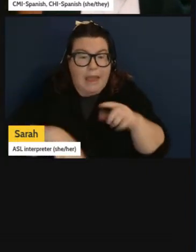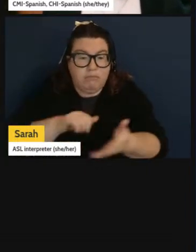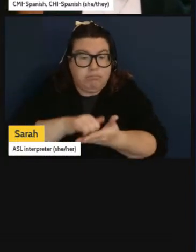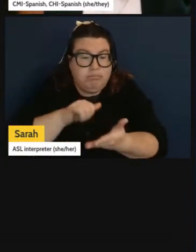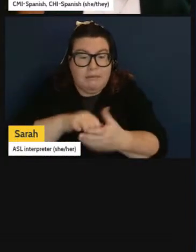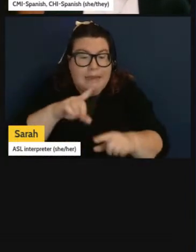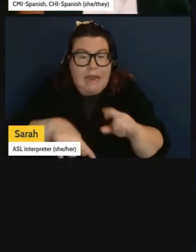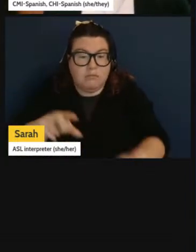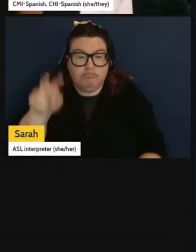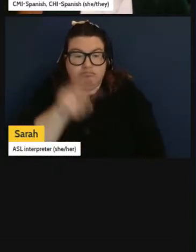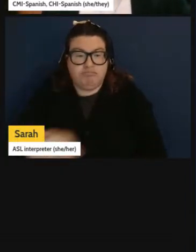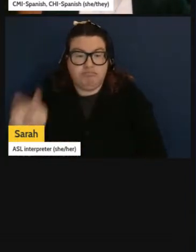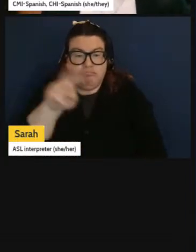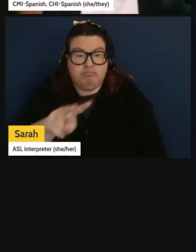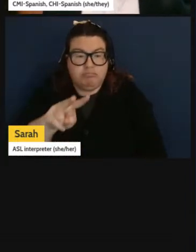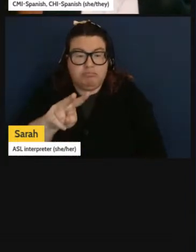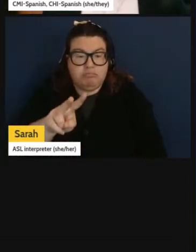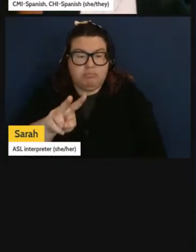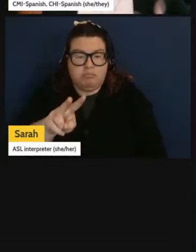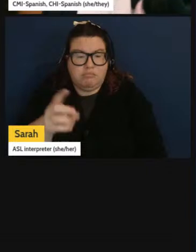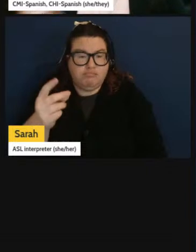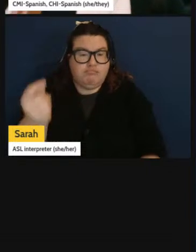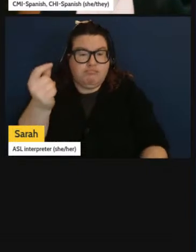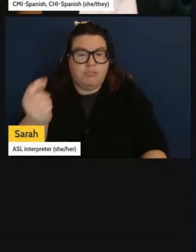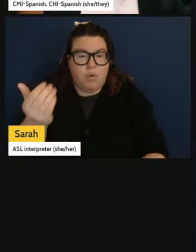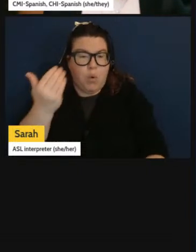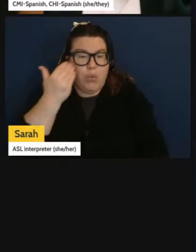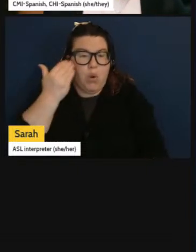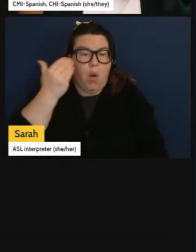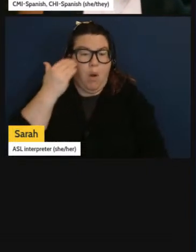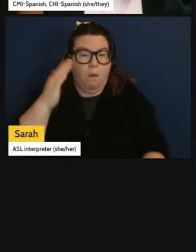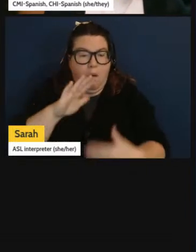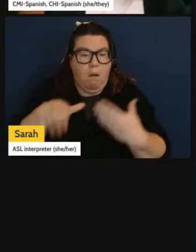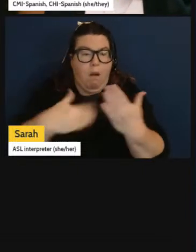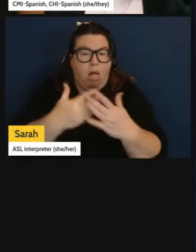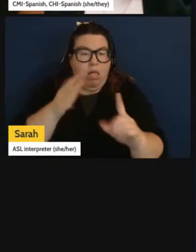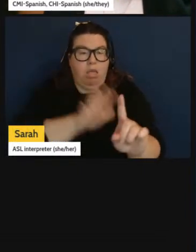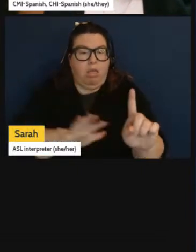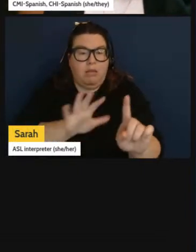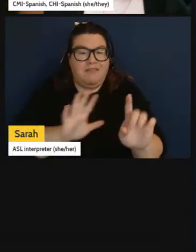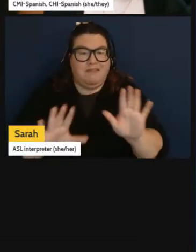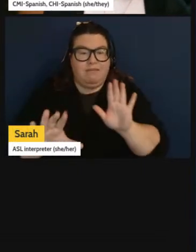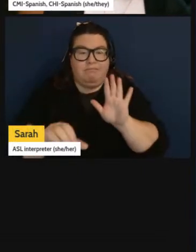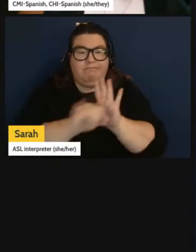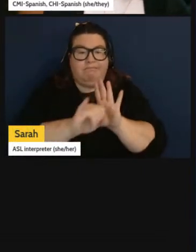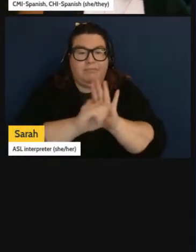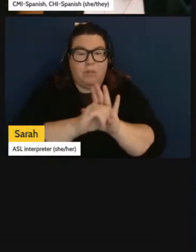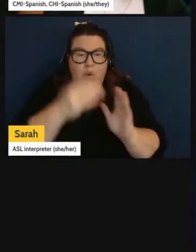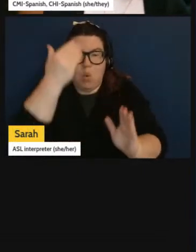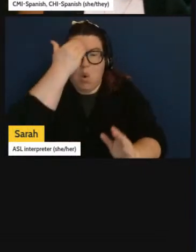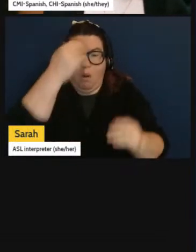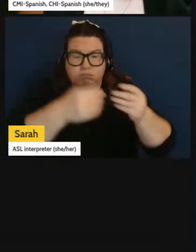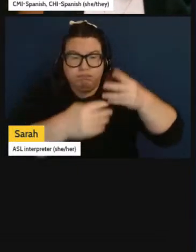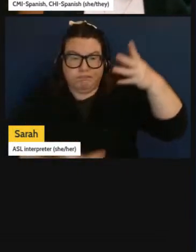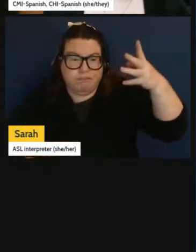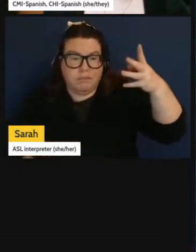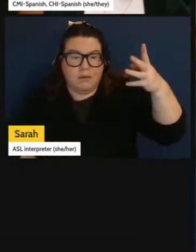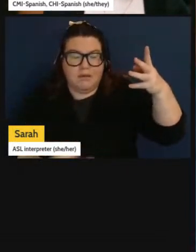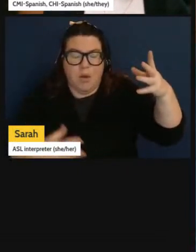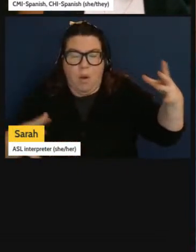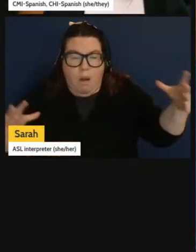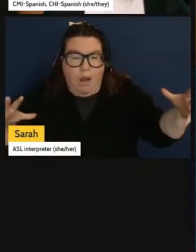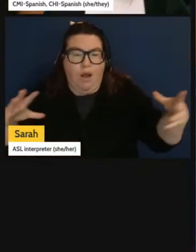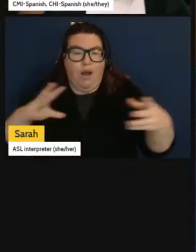someone and know all the facets of their identity. So by our powers